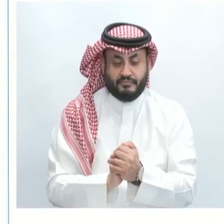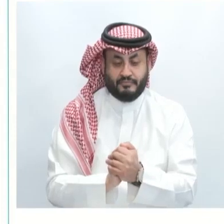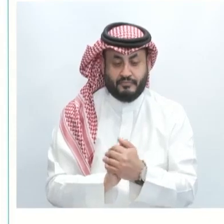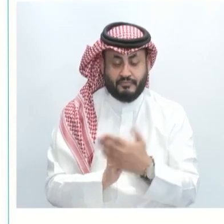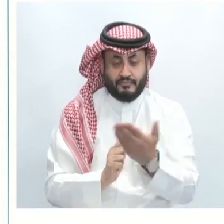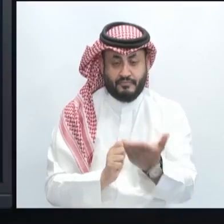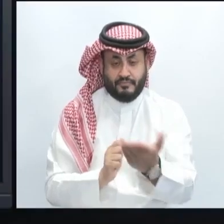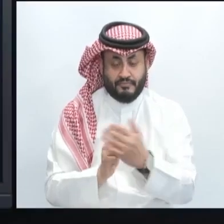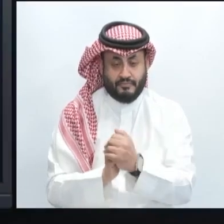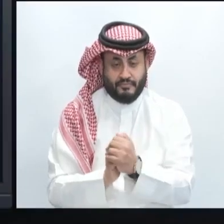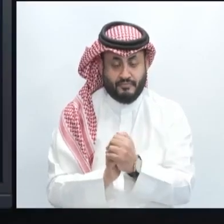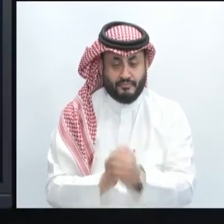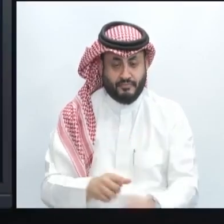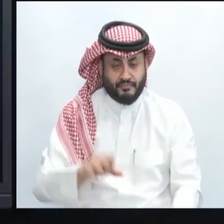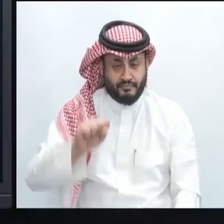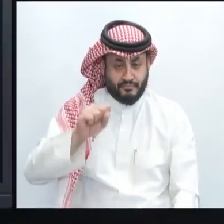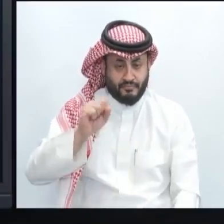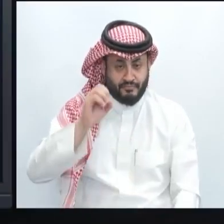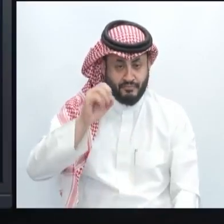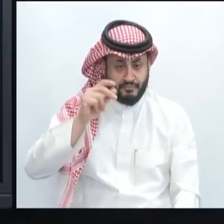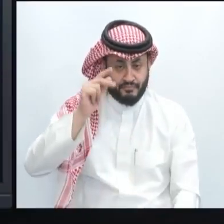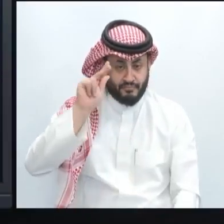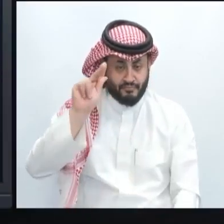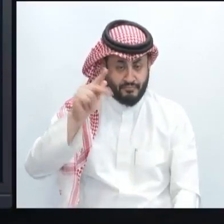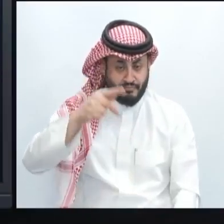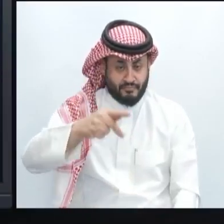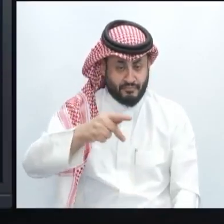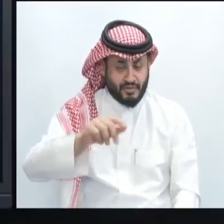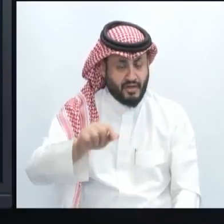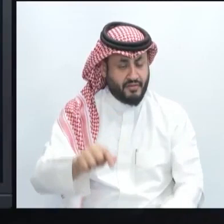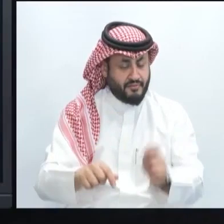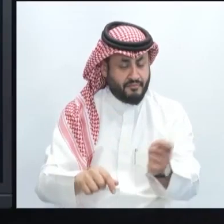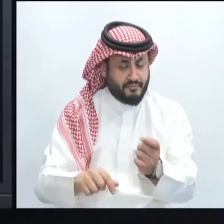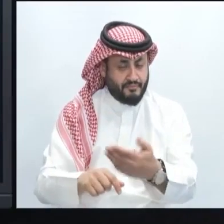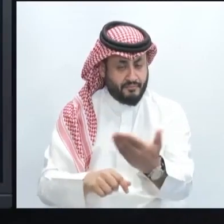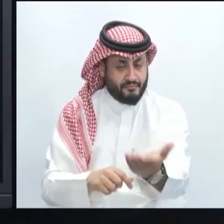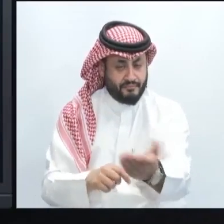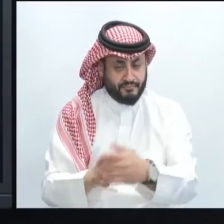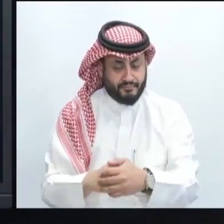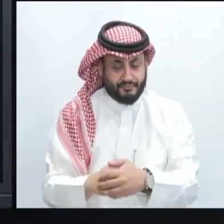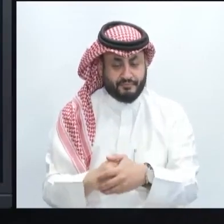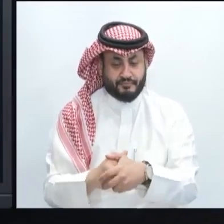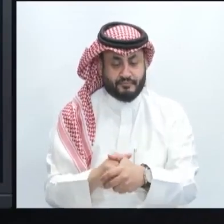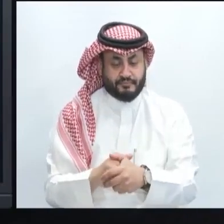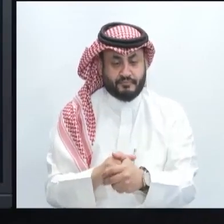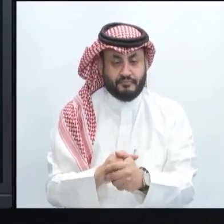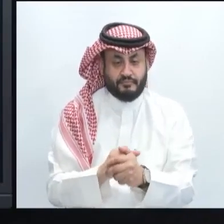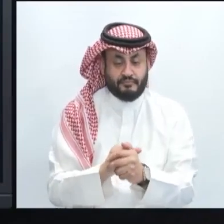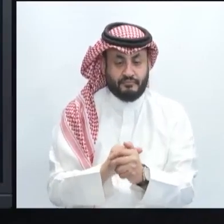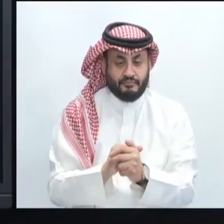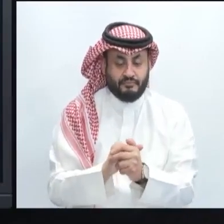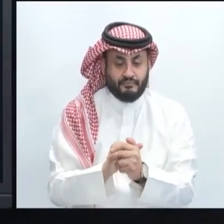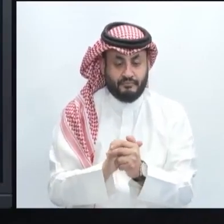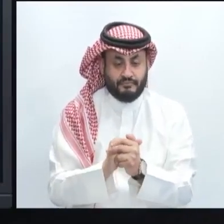is a soup. And this is how we write the word soup.